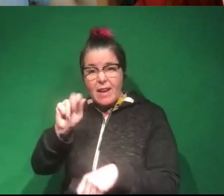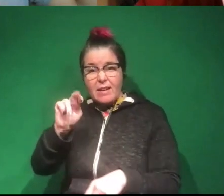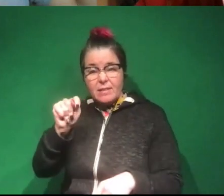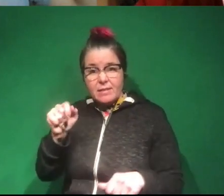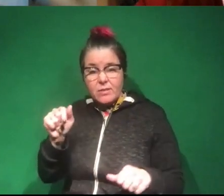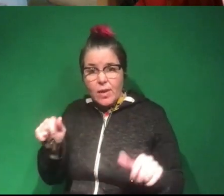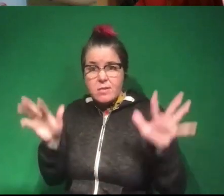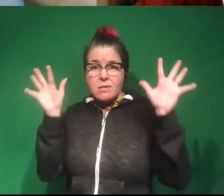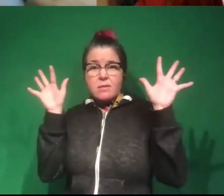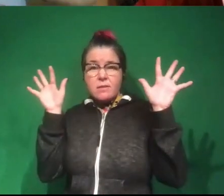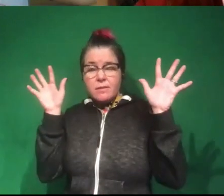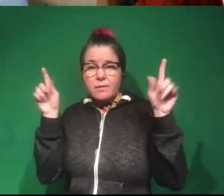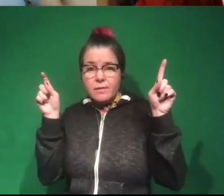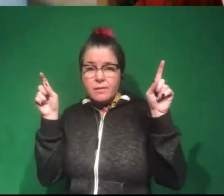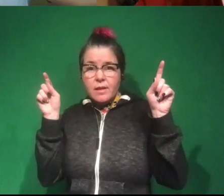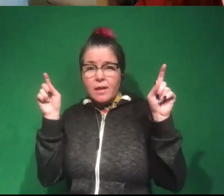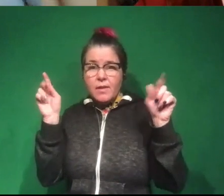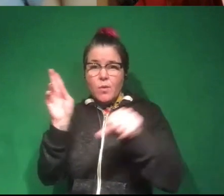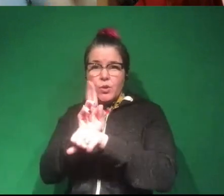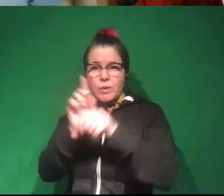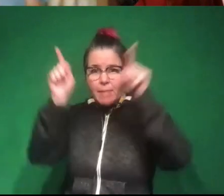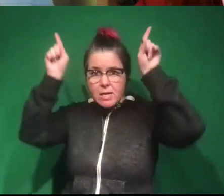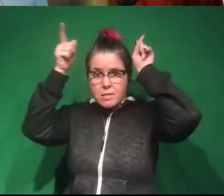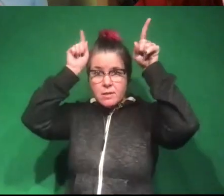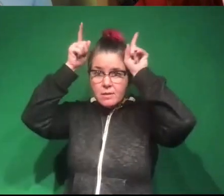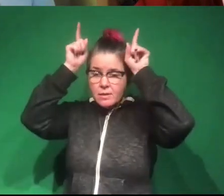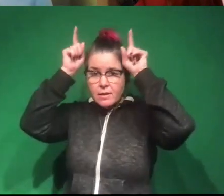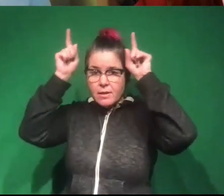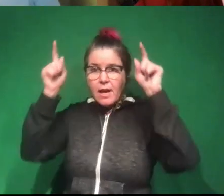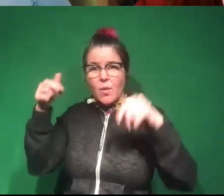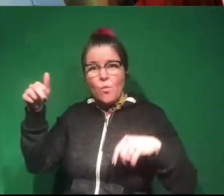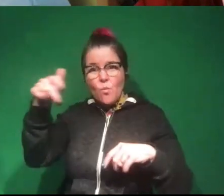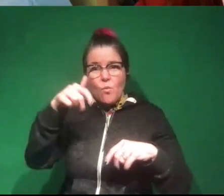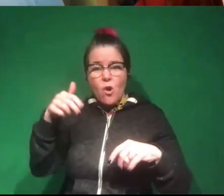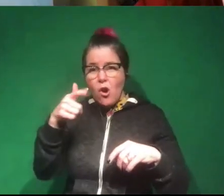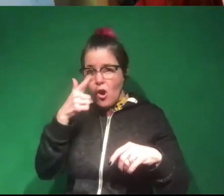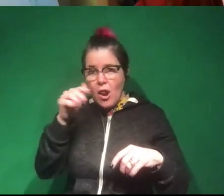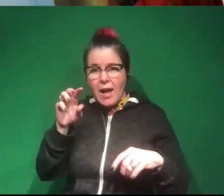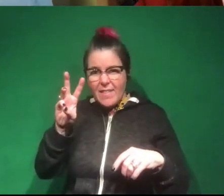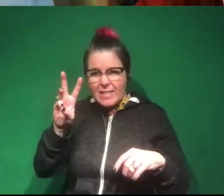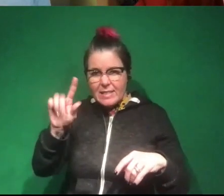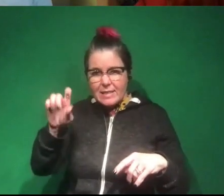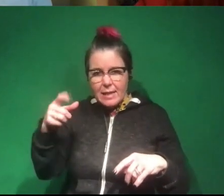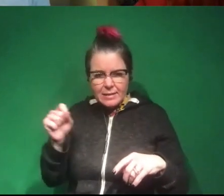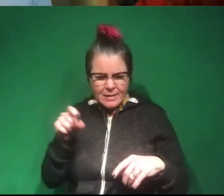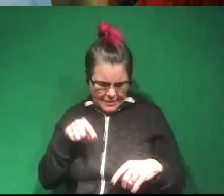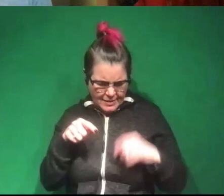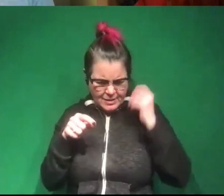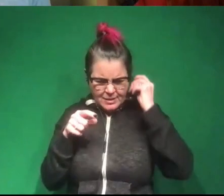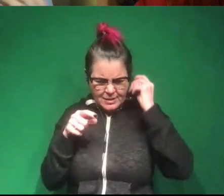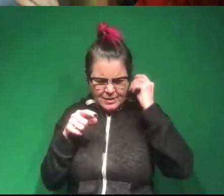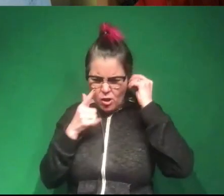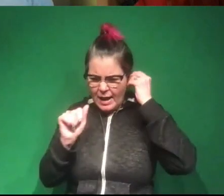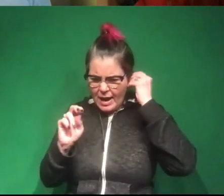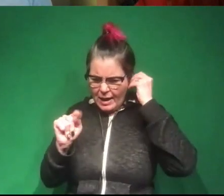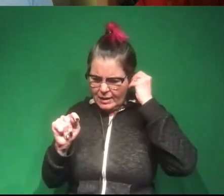of legs and use them as if they're antenna, and they'll walk as if they're a 6-legged ant. And you look at that and you're like, that looks like an ant. And you'll